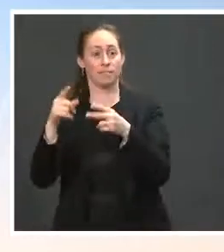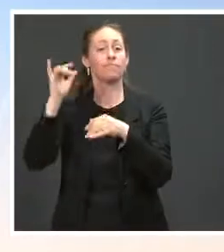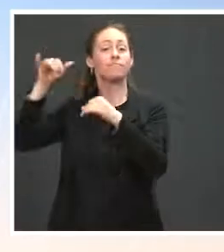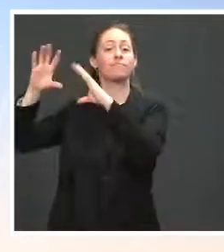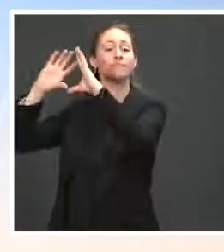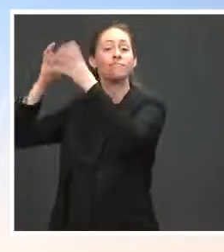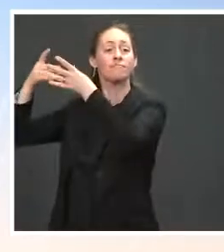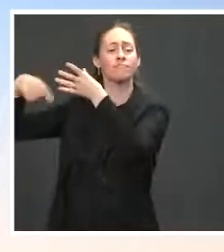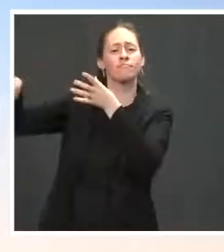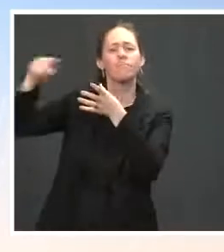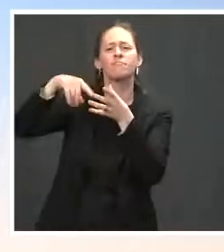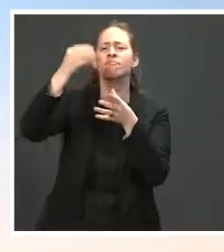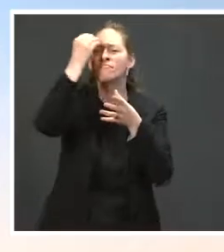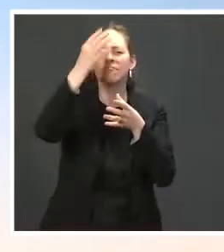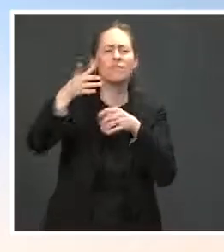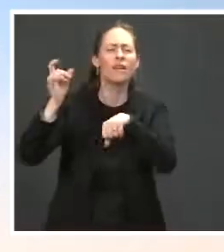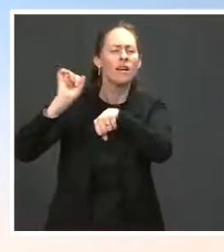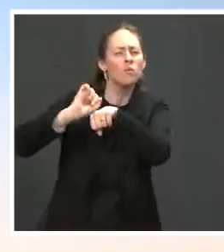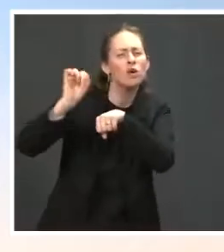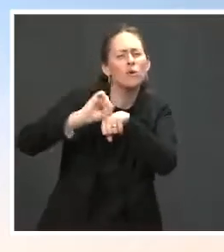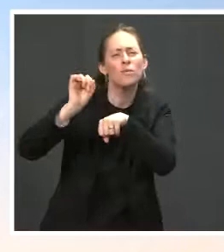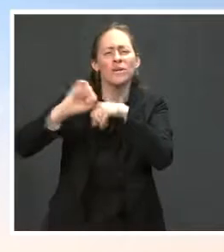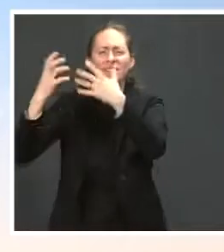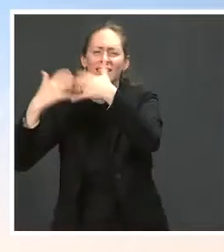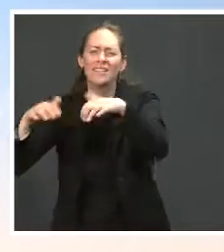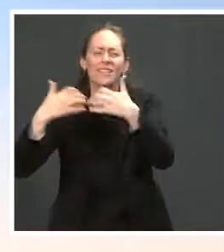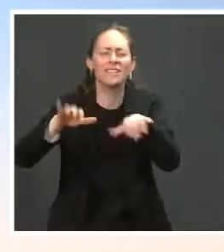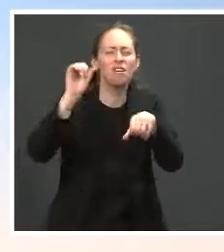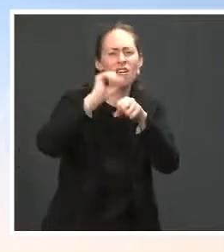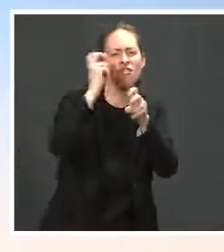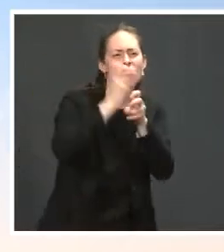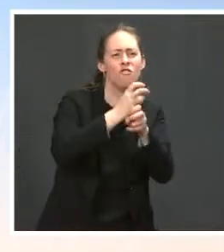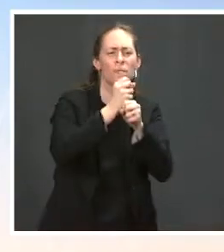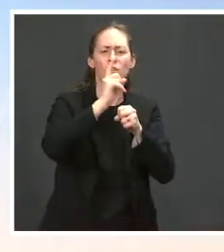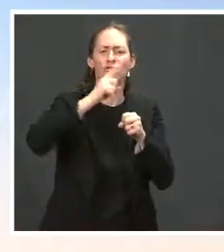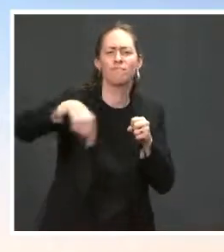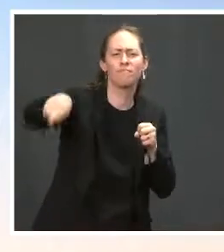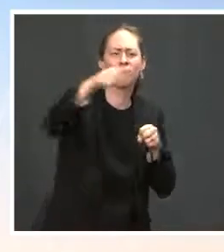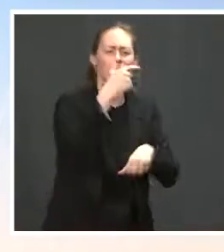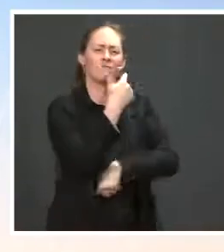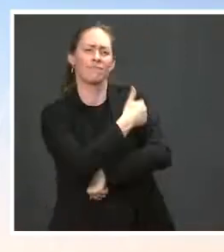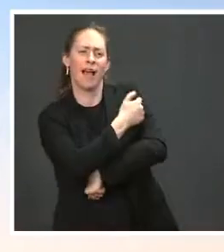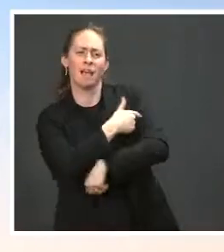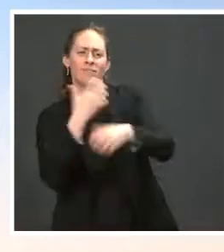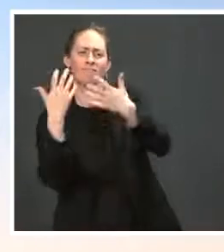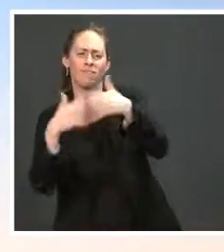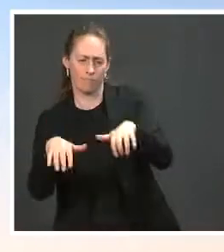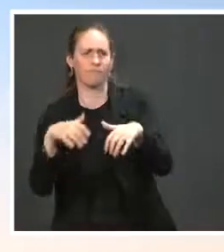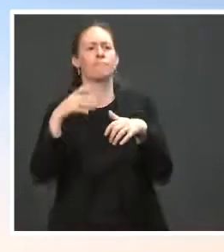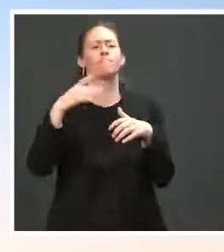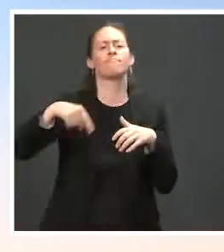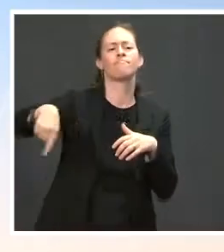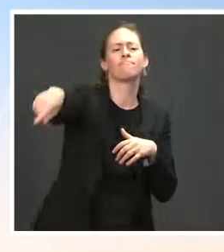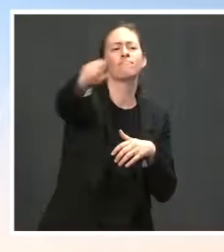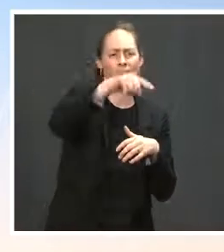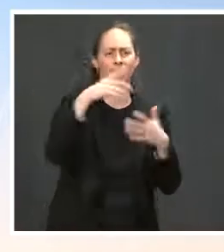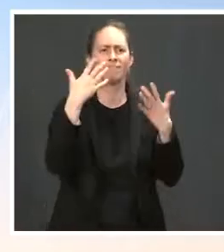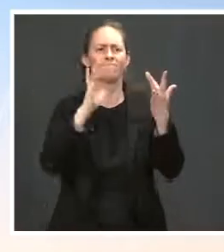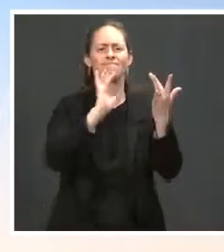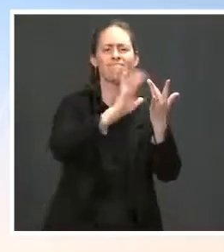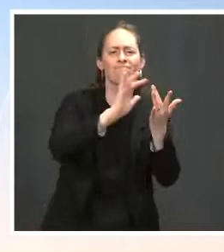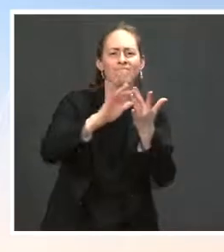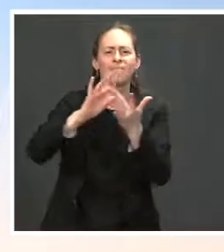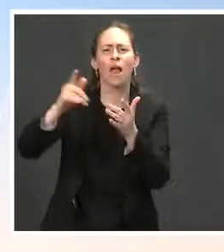vaccinated, President Biden will call on employers across America to do everything they can to help their employees and their communities get